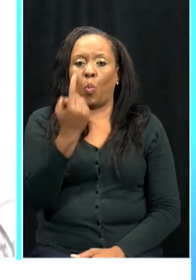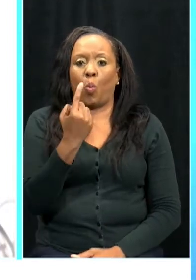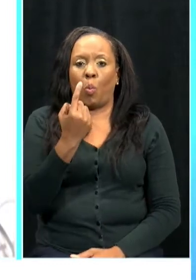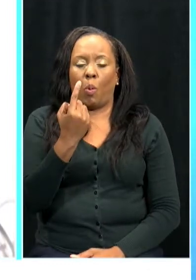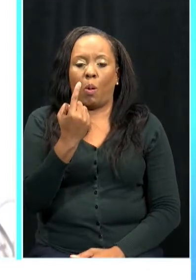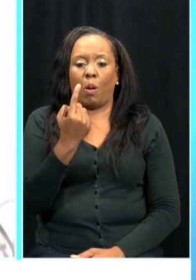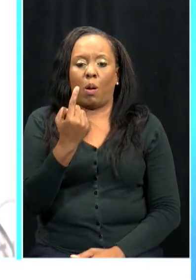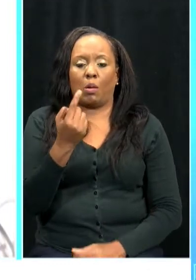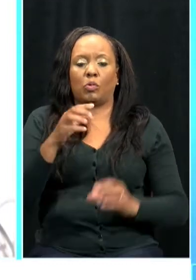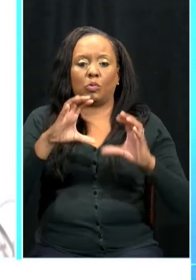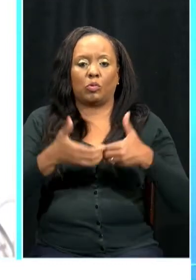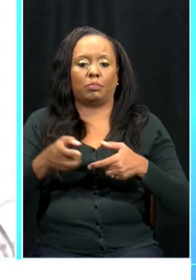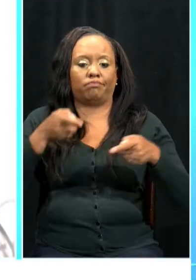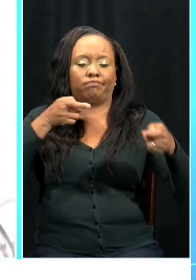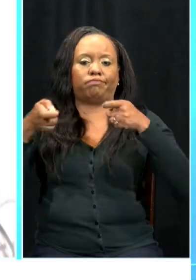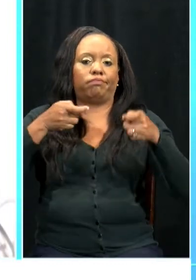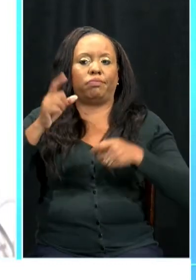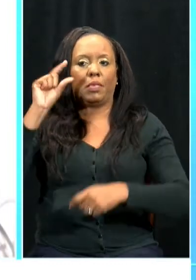second term, you kind of